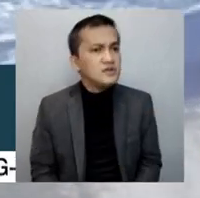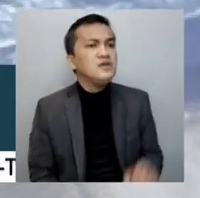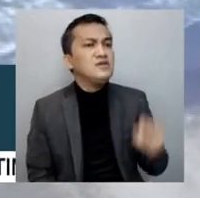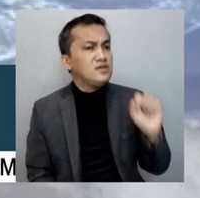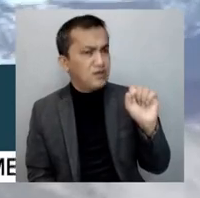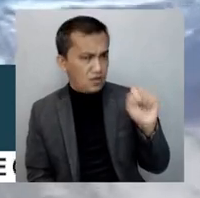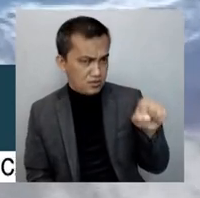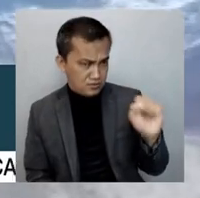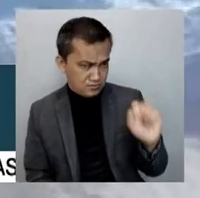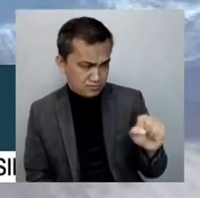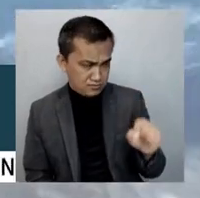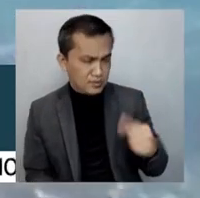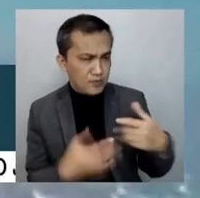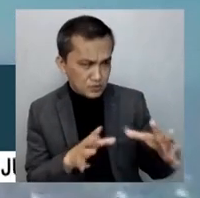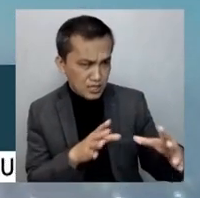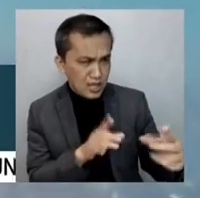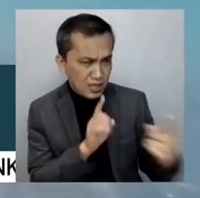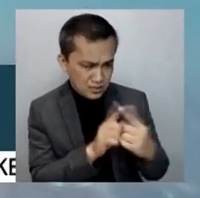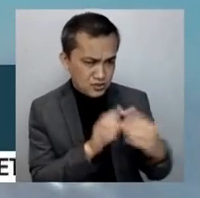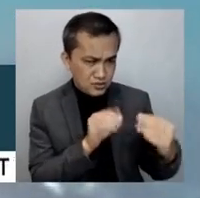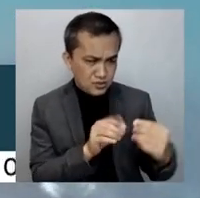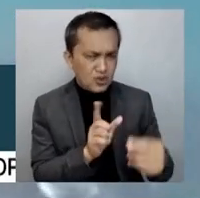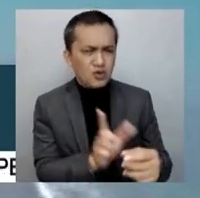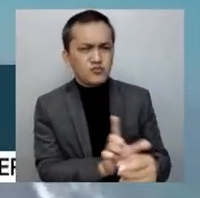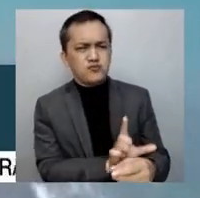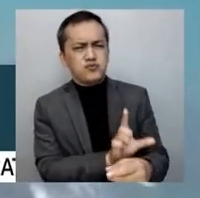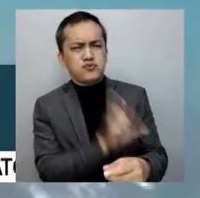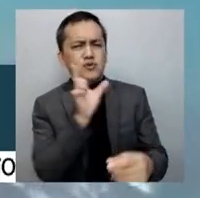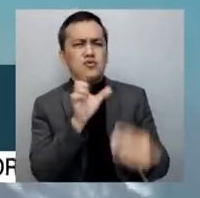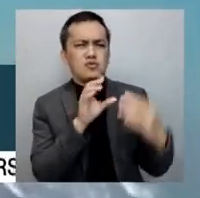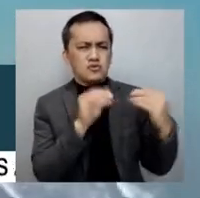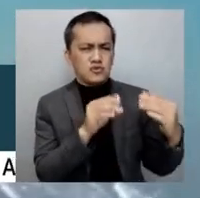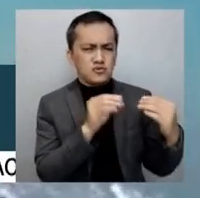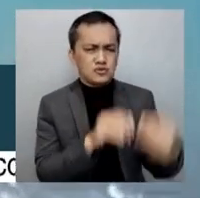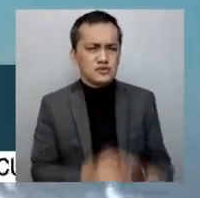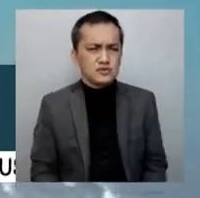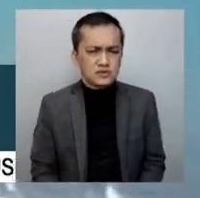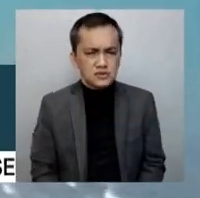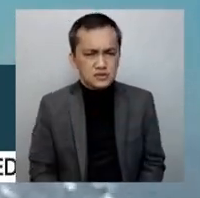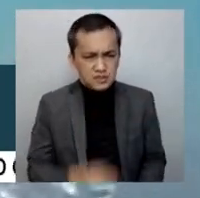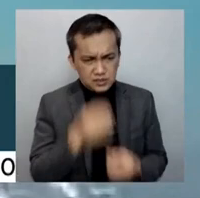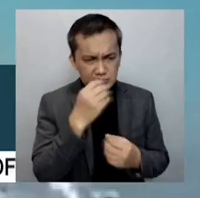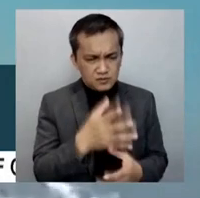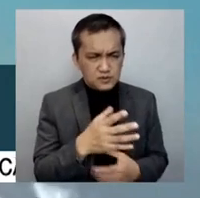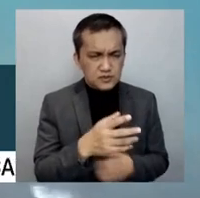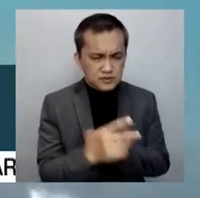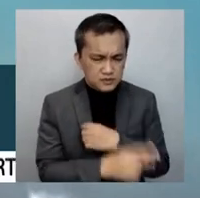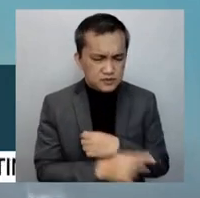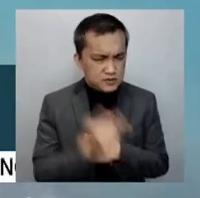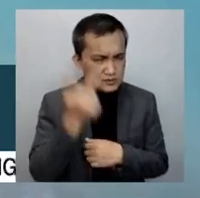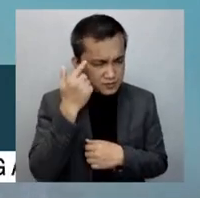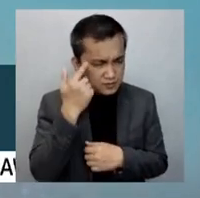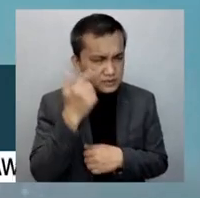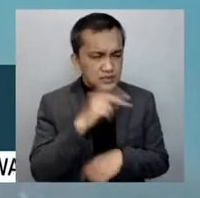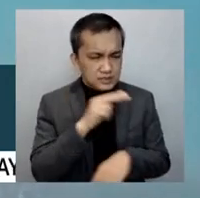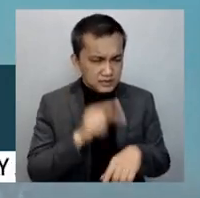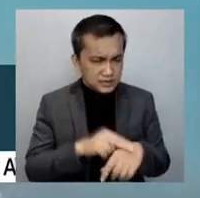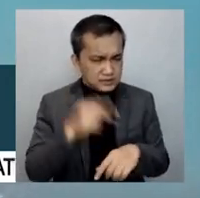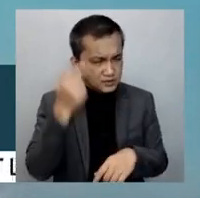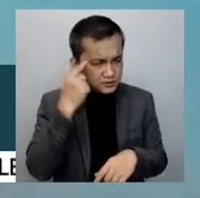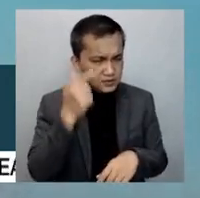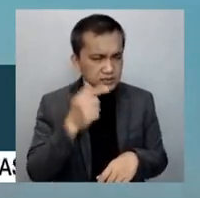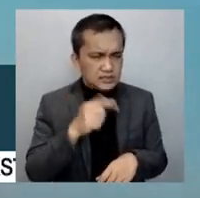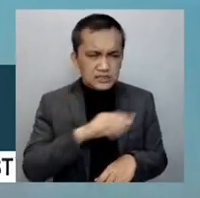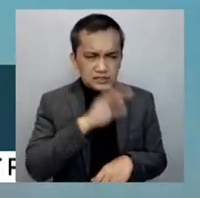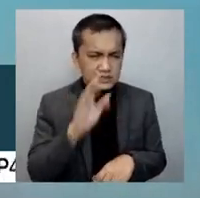the declaration. We had a very long talk. I told her, the provincial government, the national government will never abandon